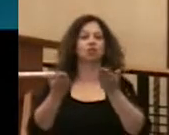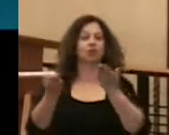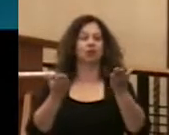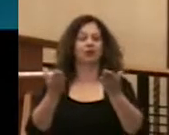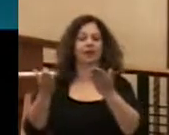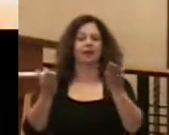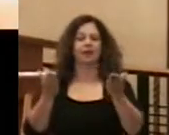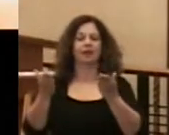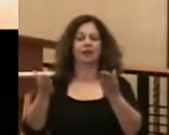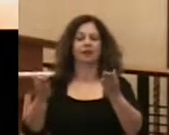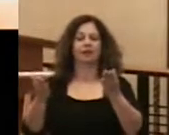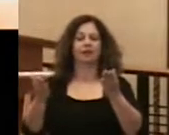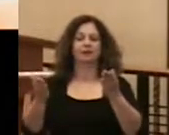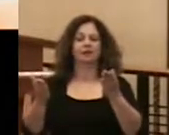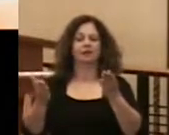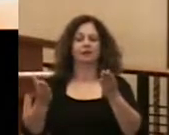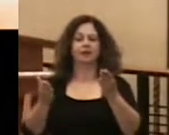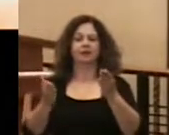team.